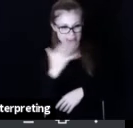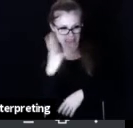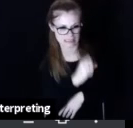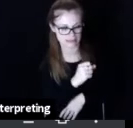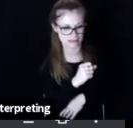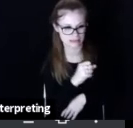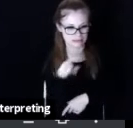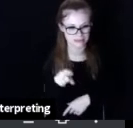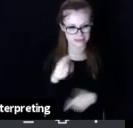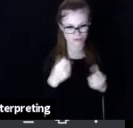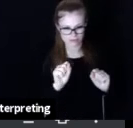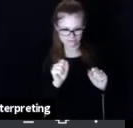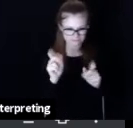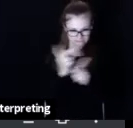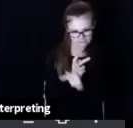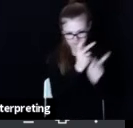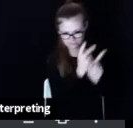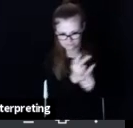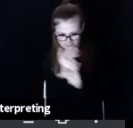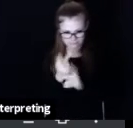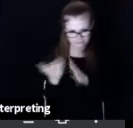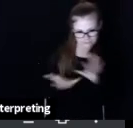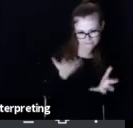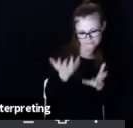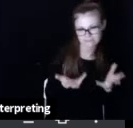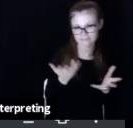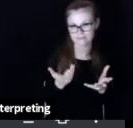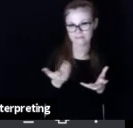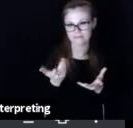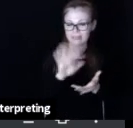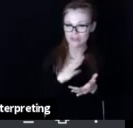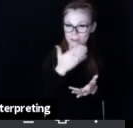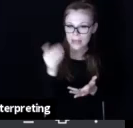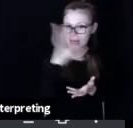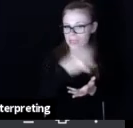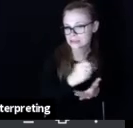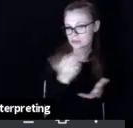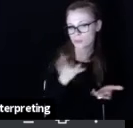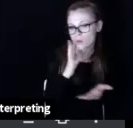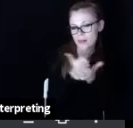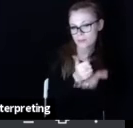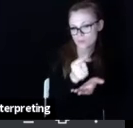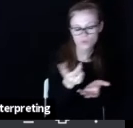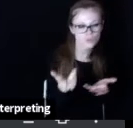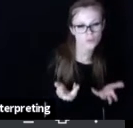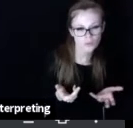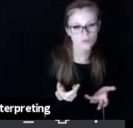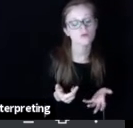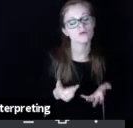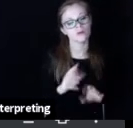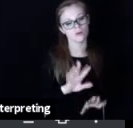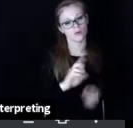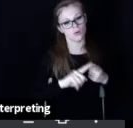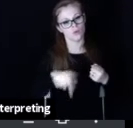presented for what's going on for you and their best guess about what might help you. When I